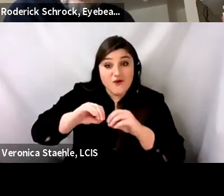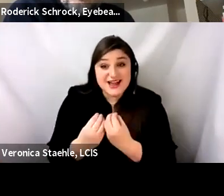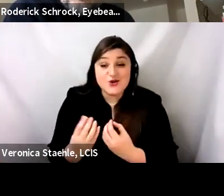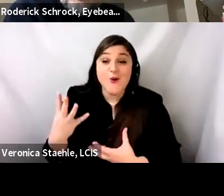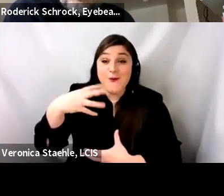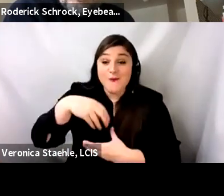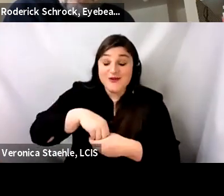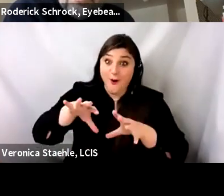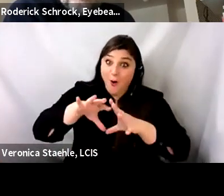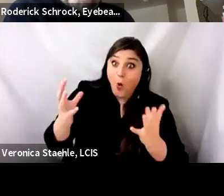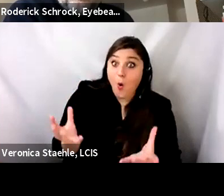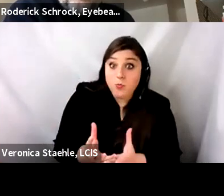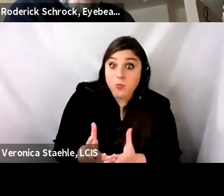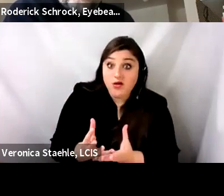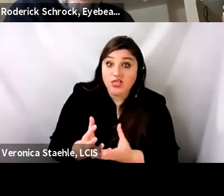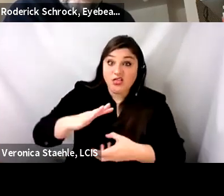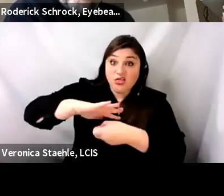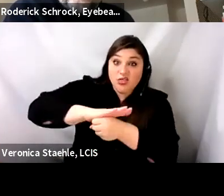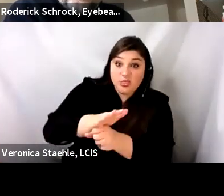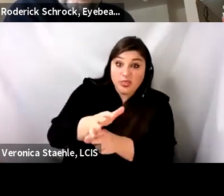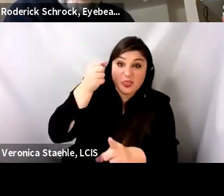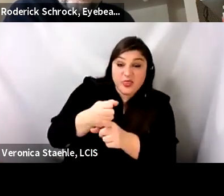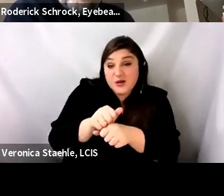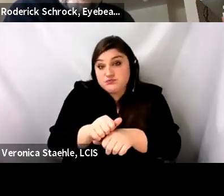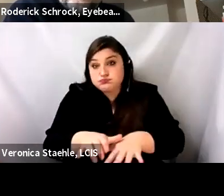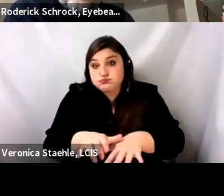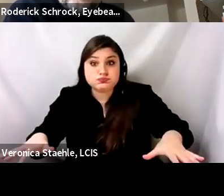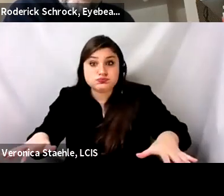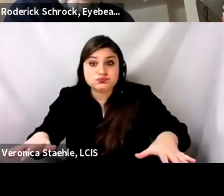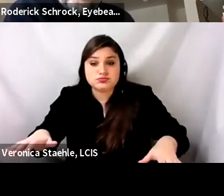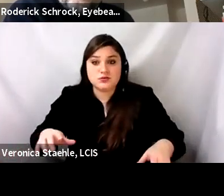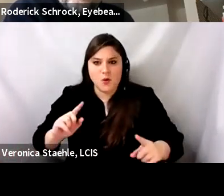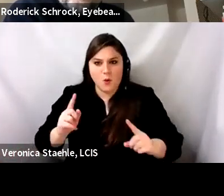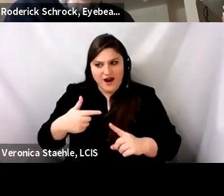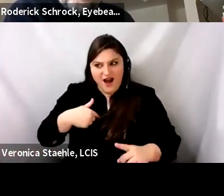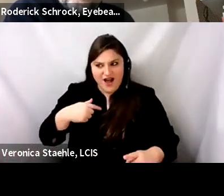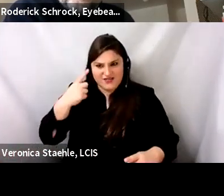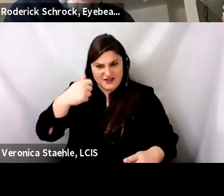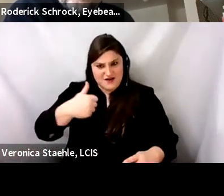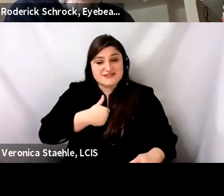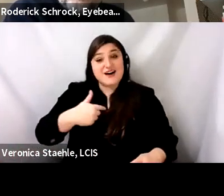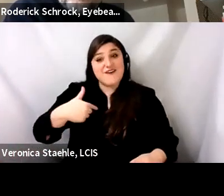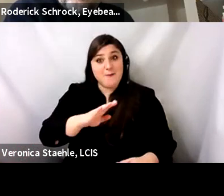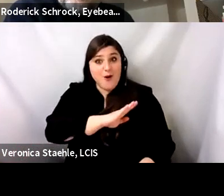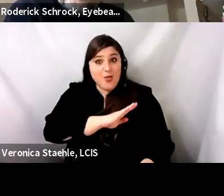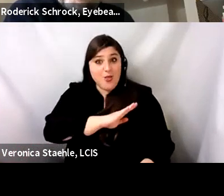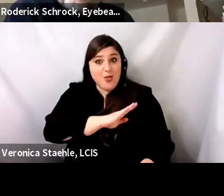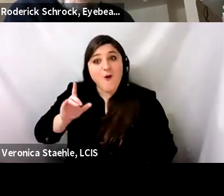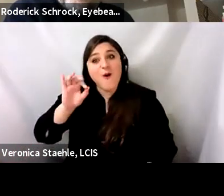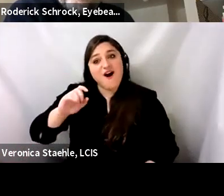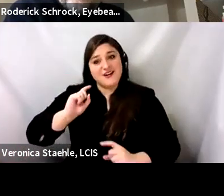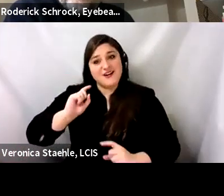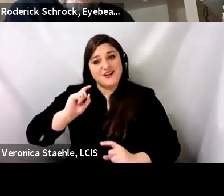it was daunting at first. As the chair of the board of the organization, I like to think that, in my professional